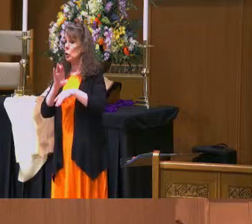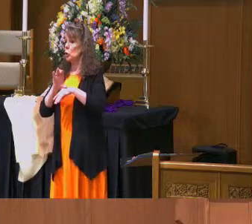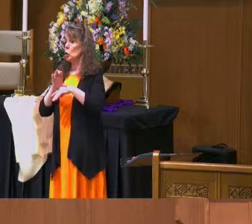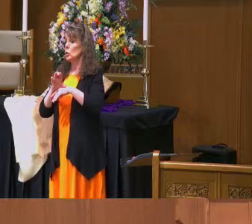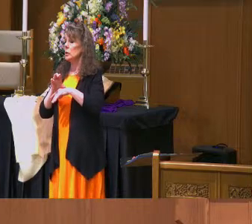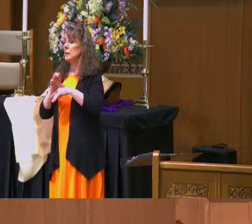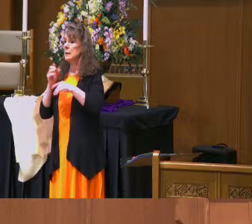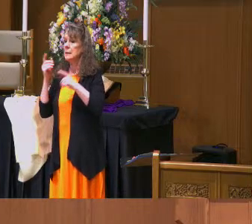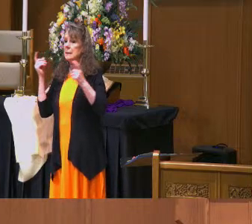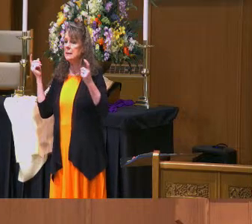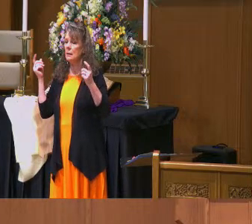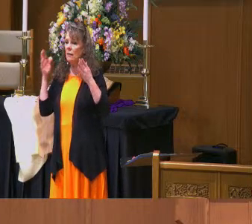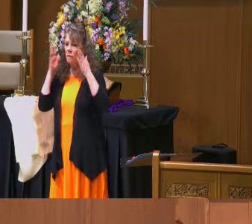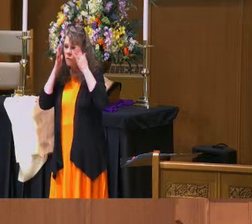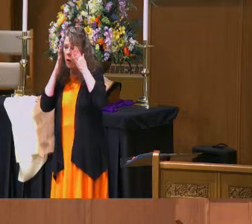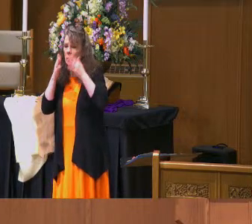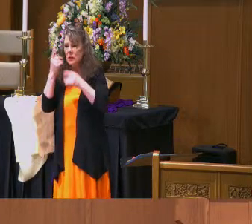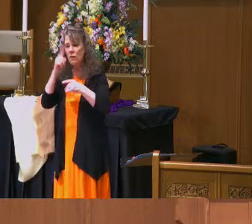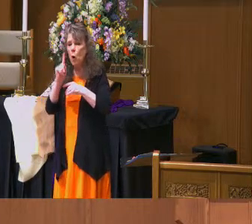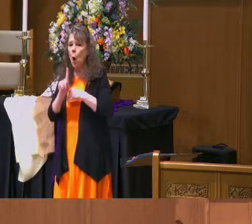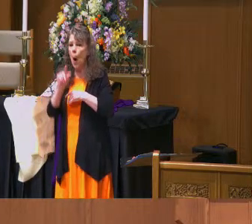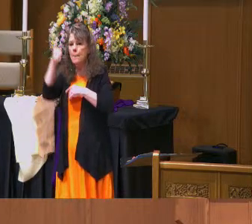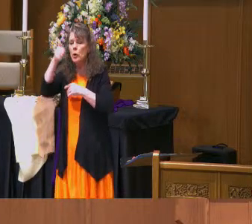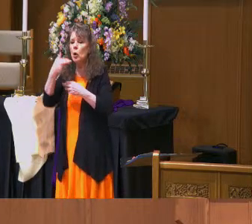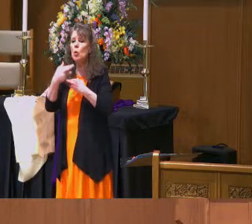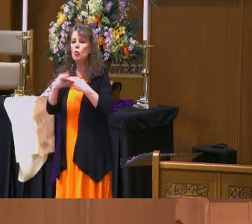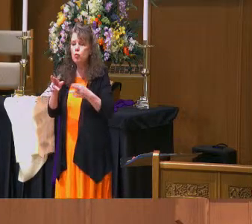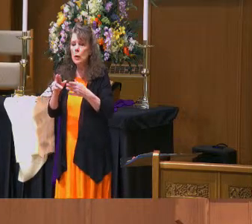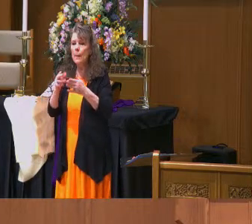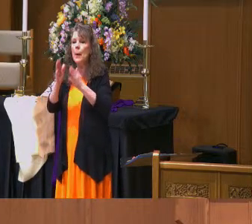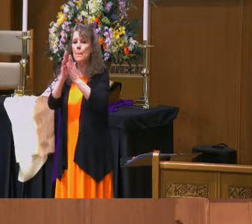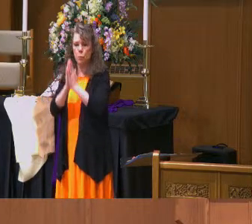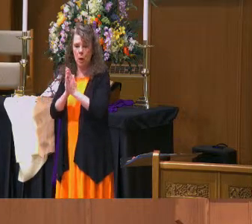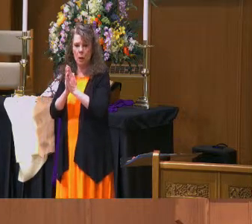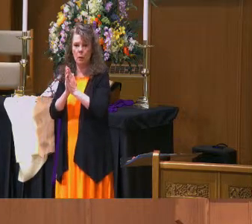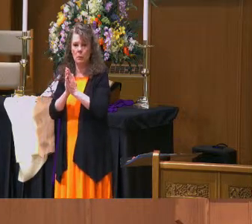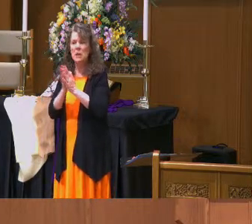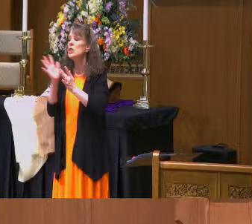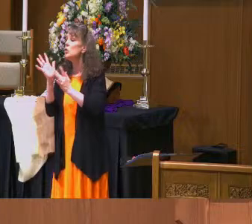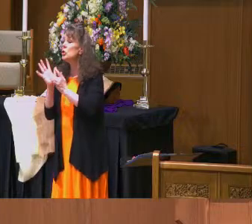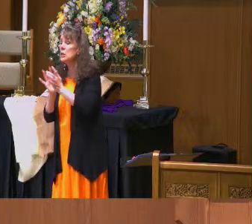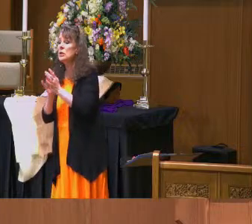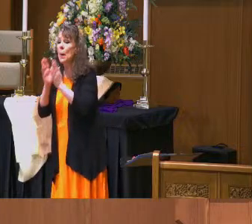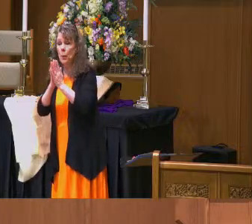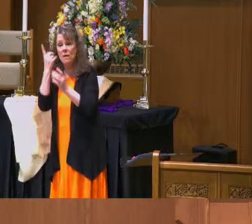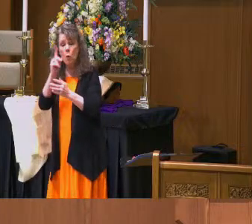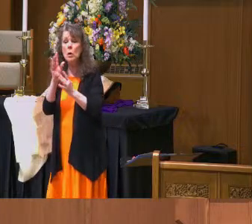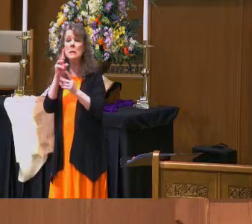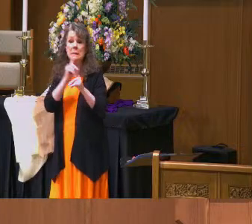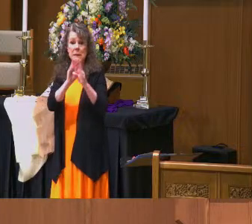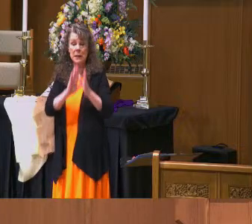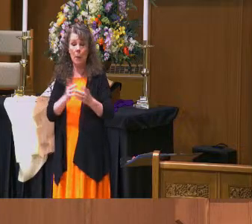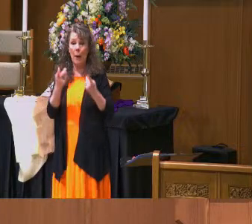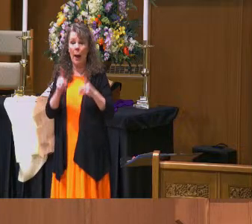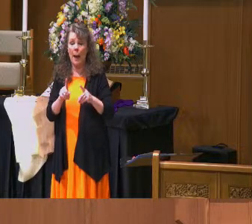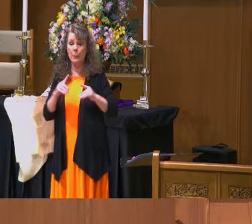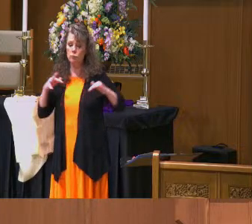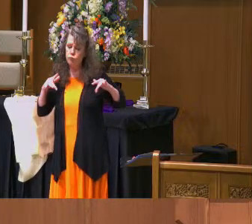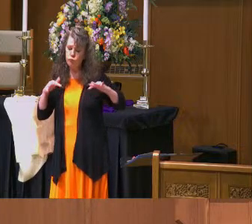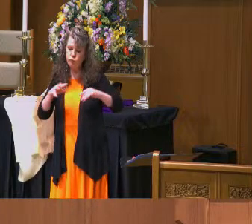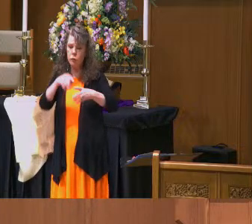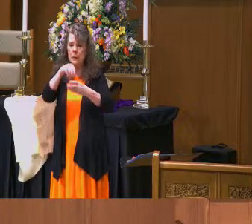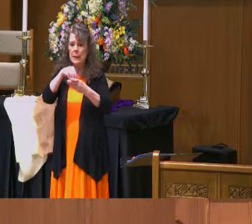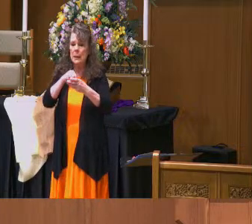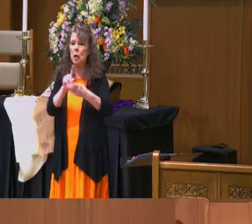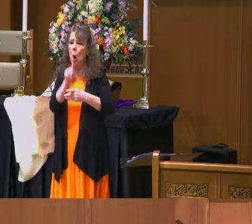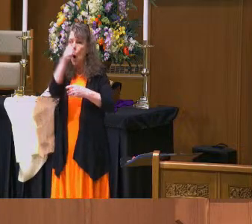known as the Upper Room Discourse. It's the prayer that Jesus prays for his disciples when they're gathered in